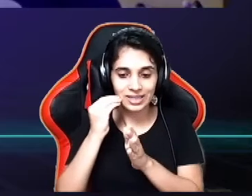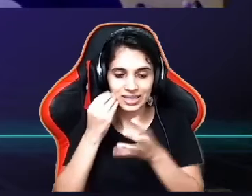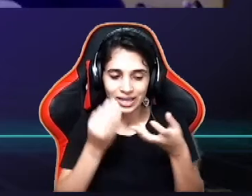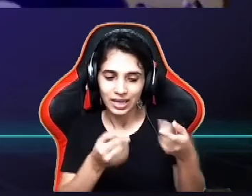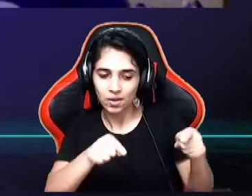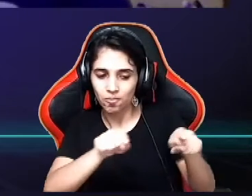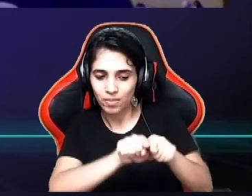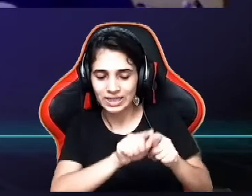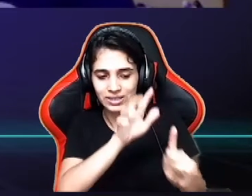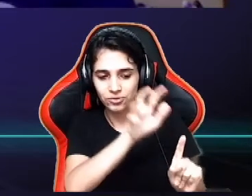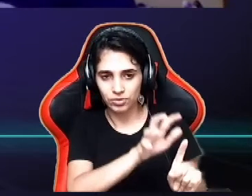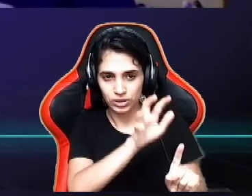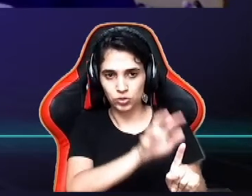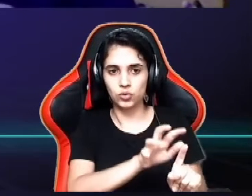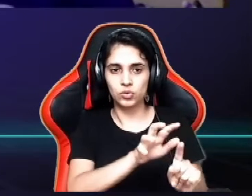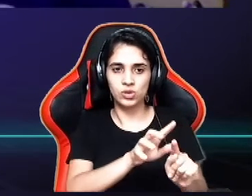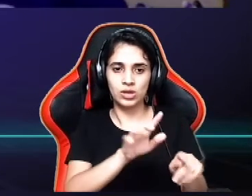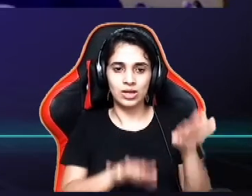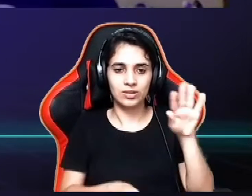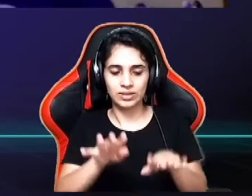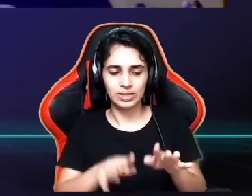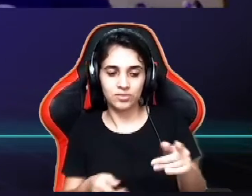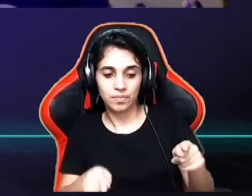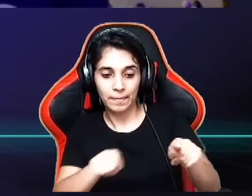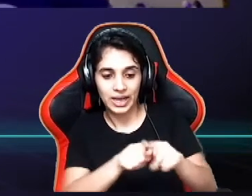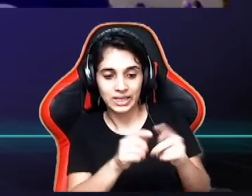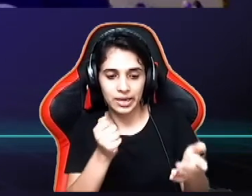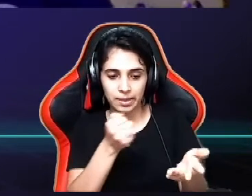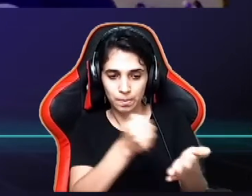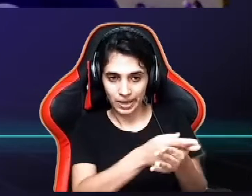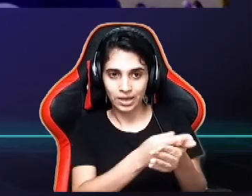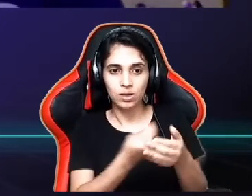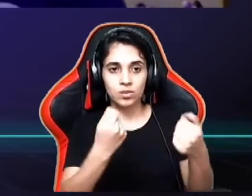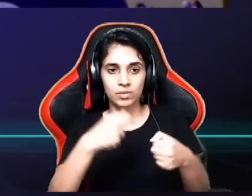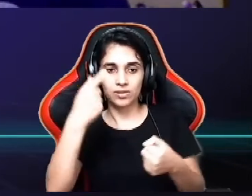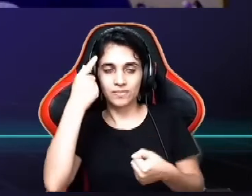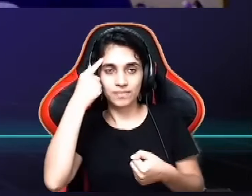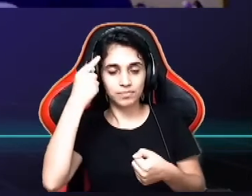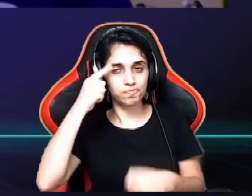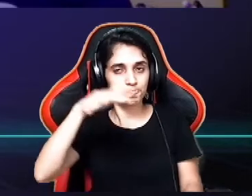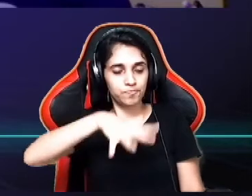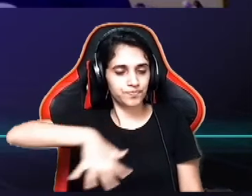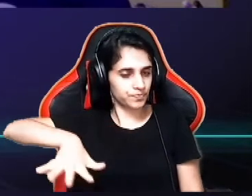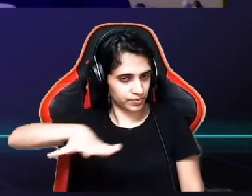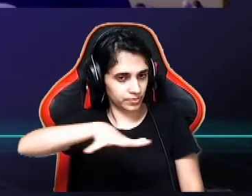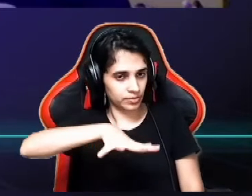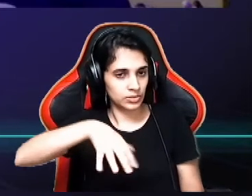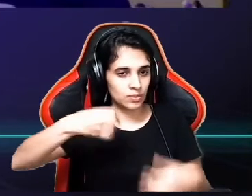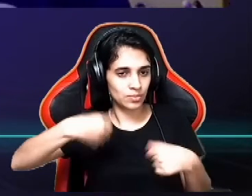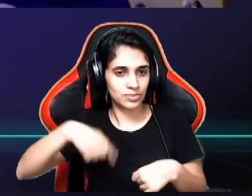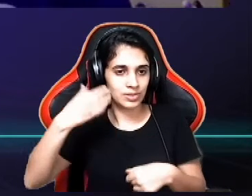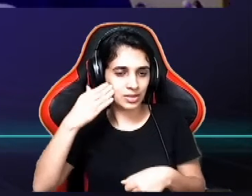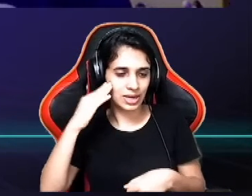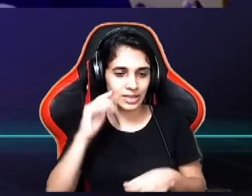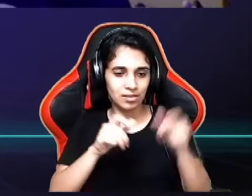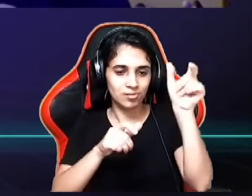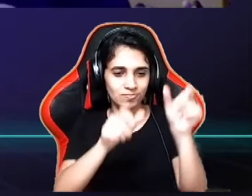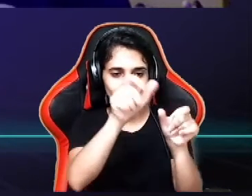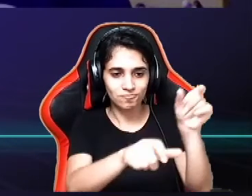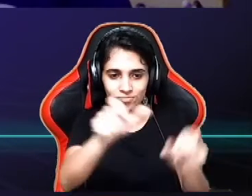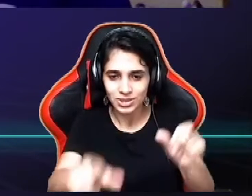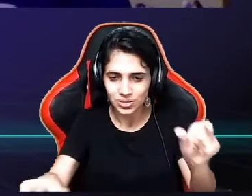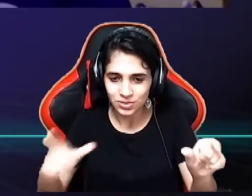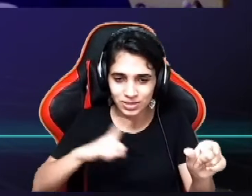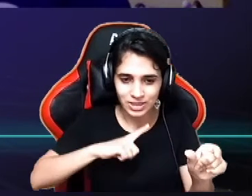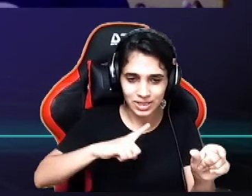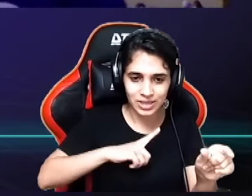find an influencer for strategic partnership or paid partnership or something, they have to map out the landscape. They have to understand